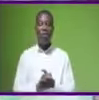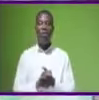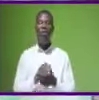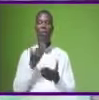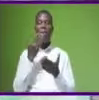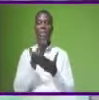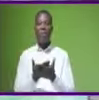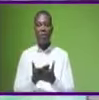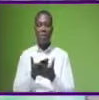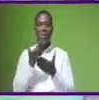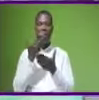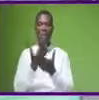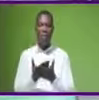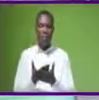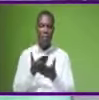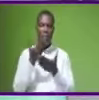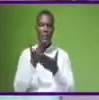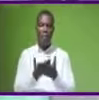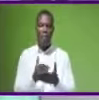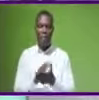Timessere.